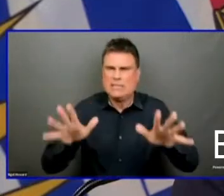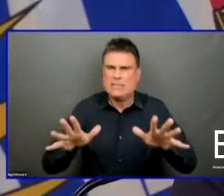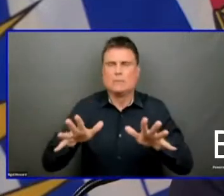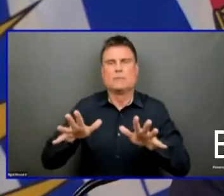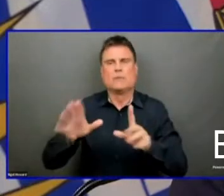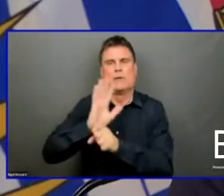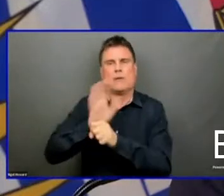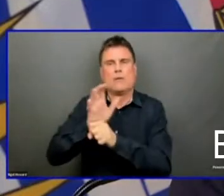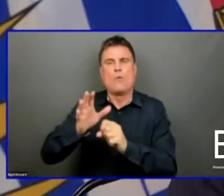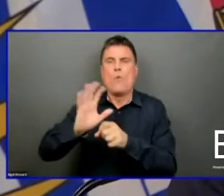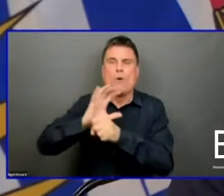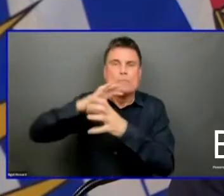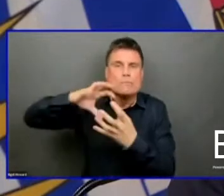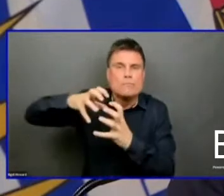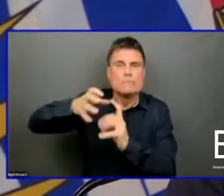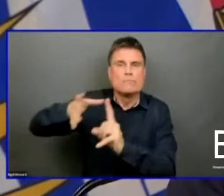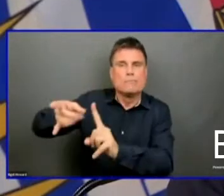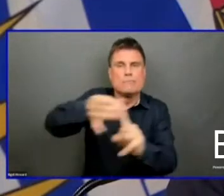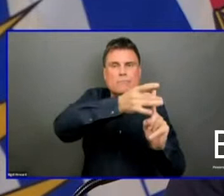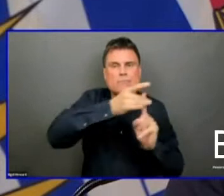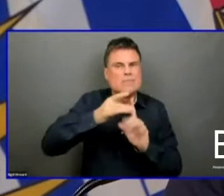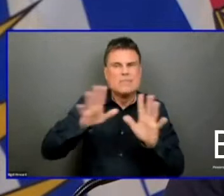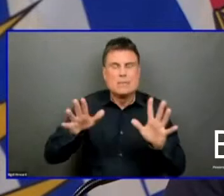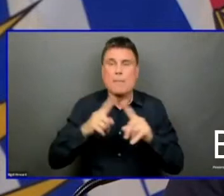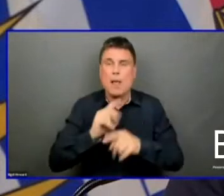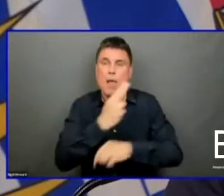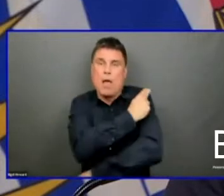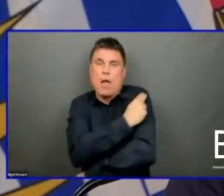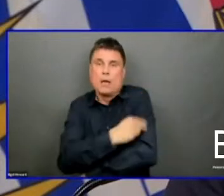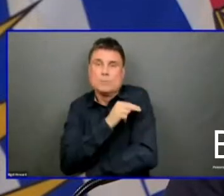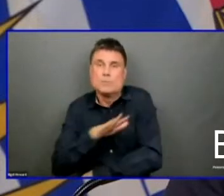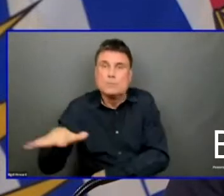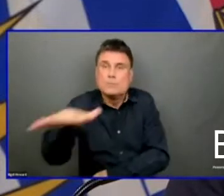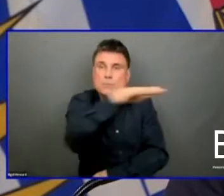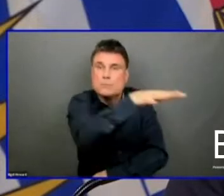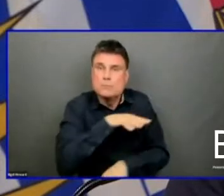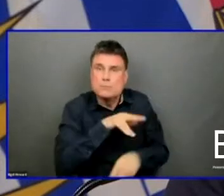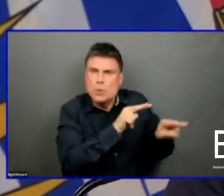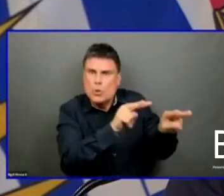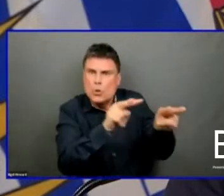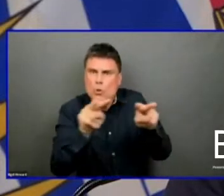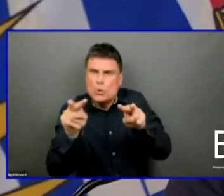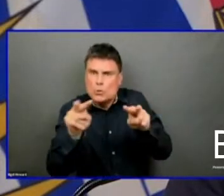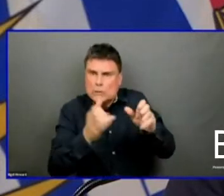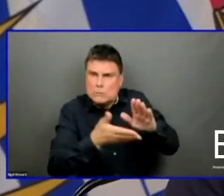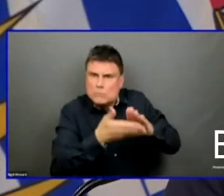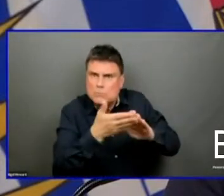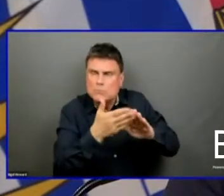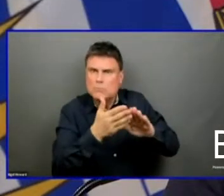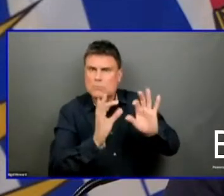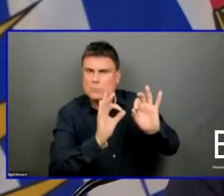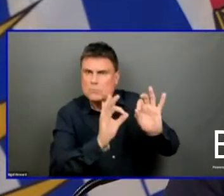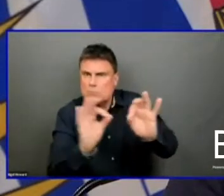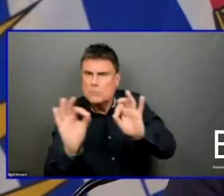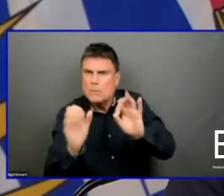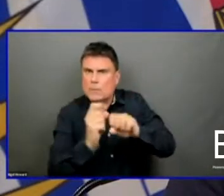talking more about that on Monday in some detail. Next, we go to Dax Panwar, Red FM.